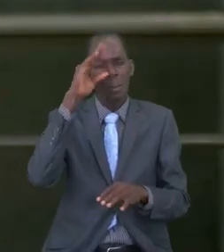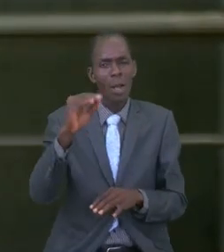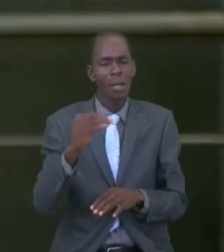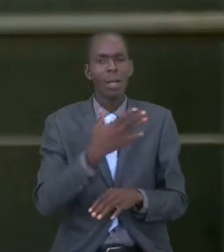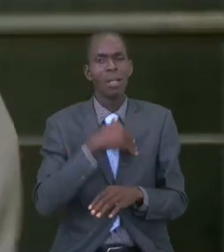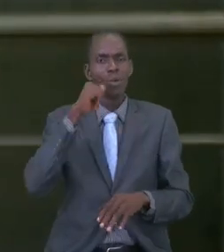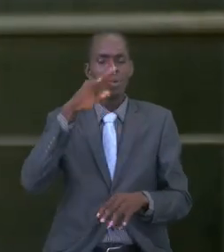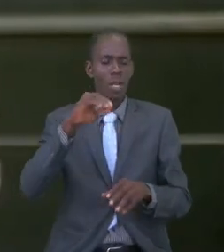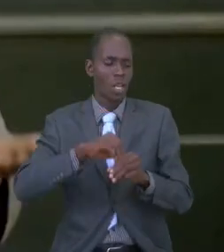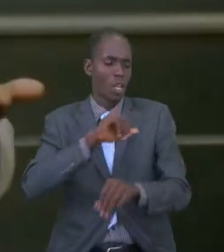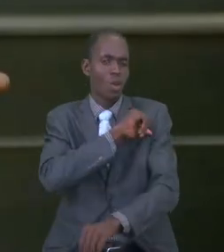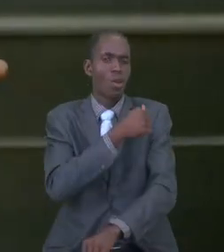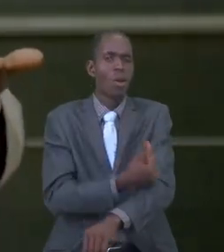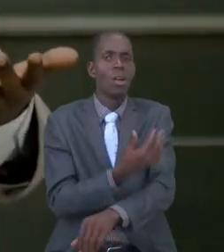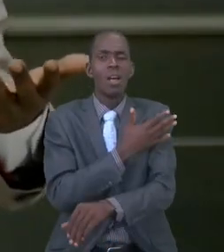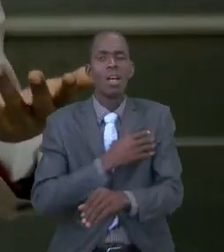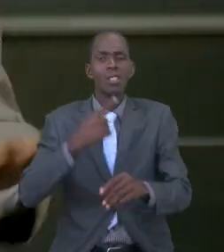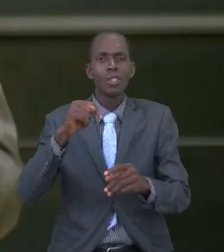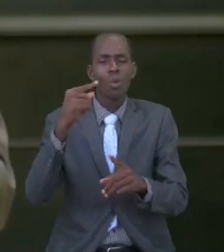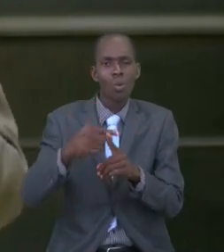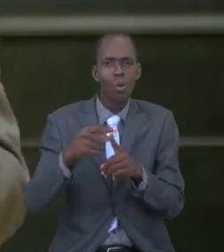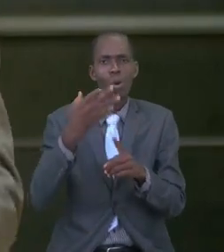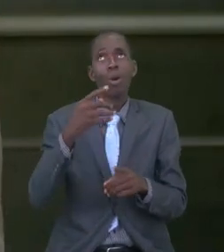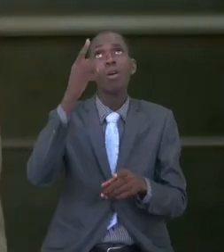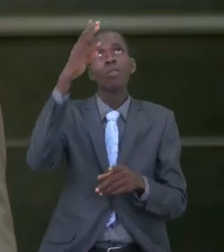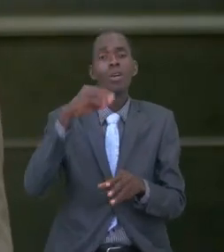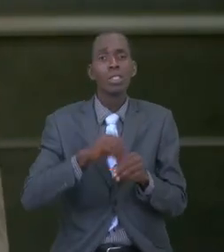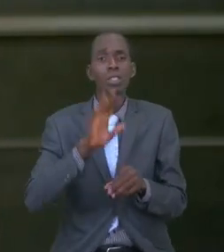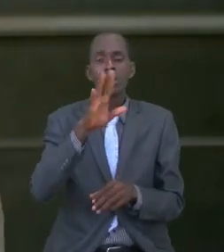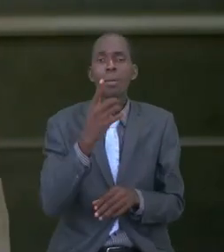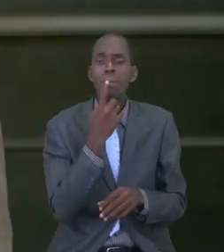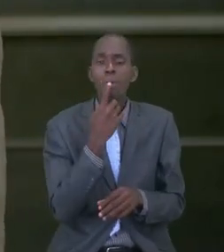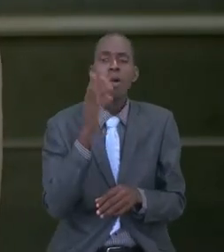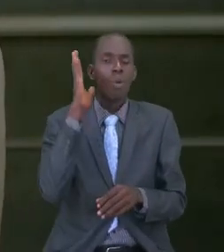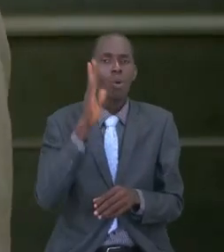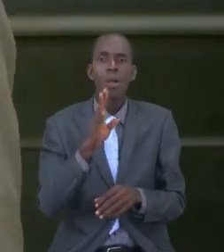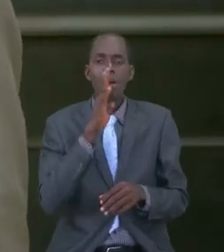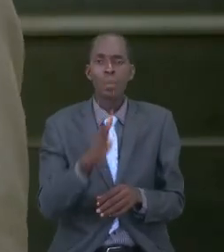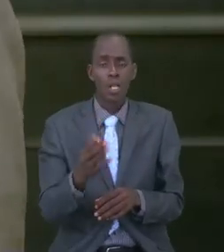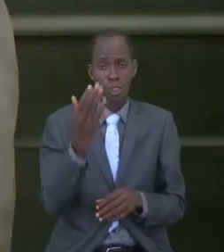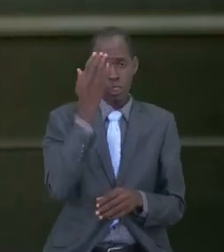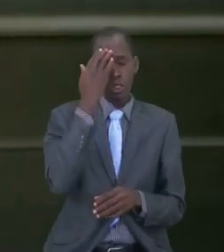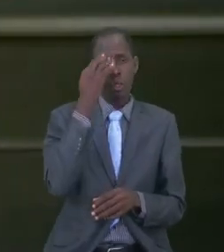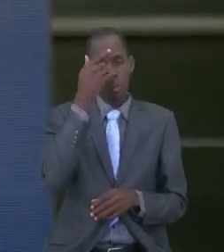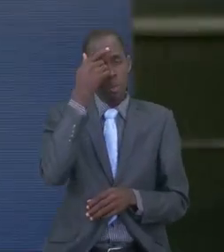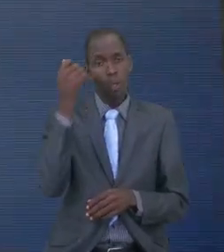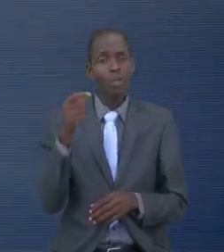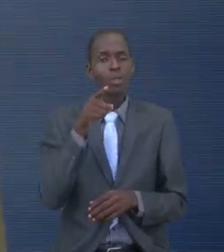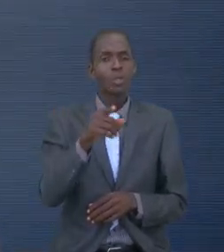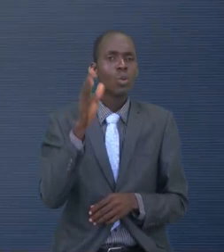authority, and the word of God in your mouth will be recognized, because now you are going to